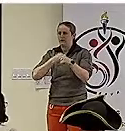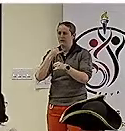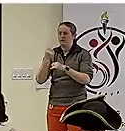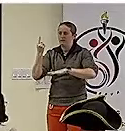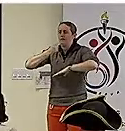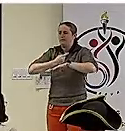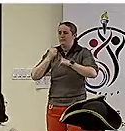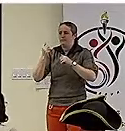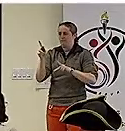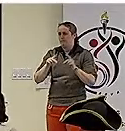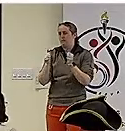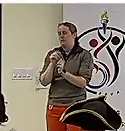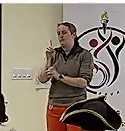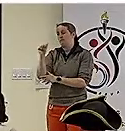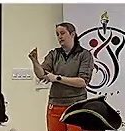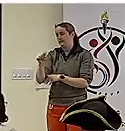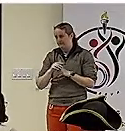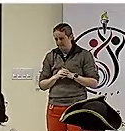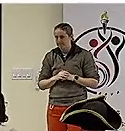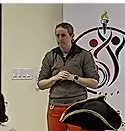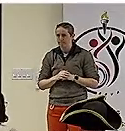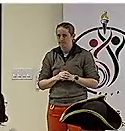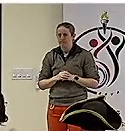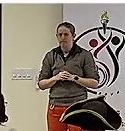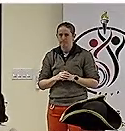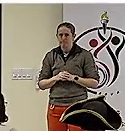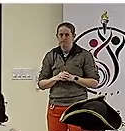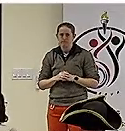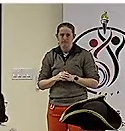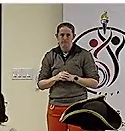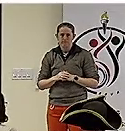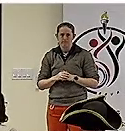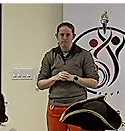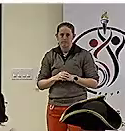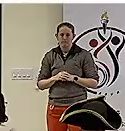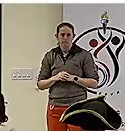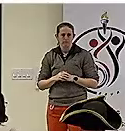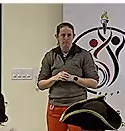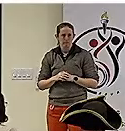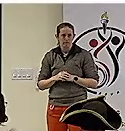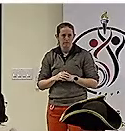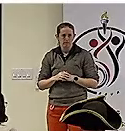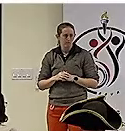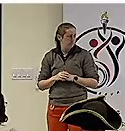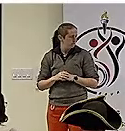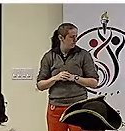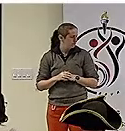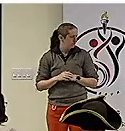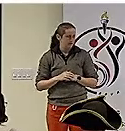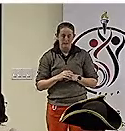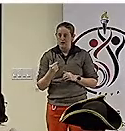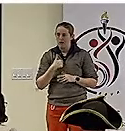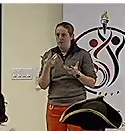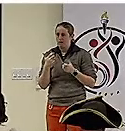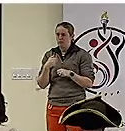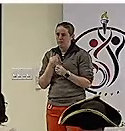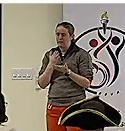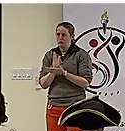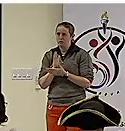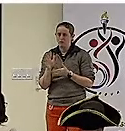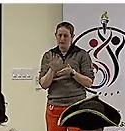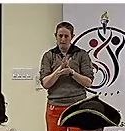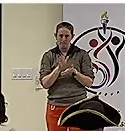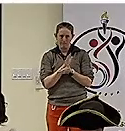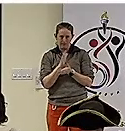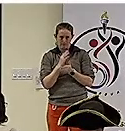Disabilities. Just want to make sure that all my pages are in order here, because obviously my ducks are not. All